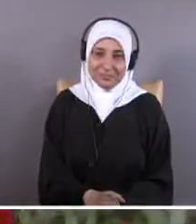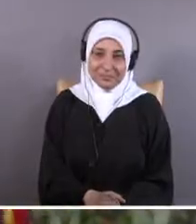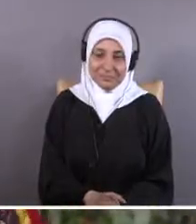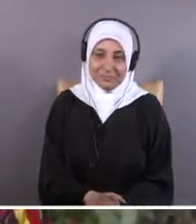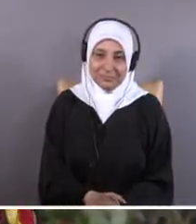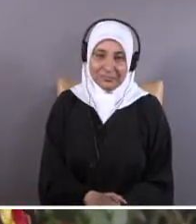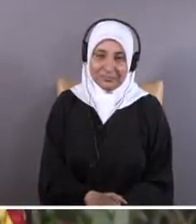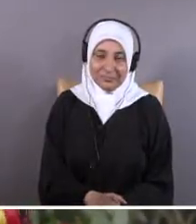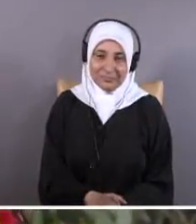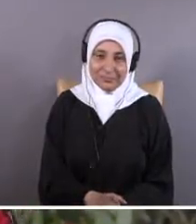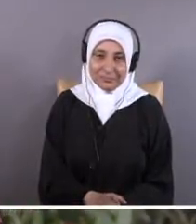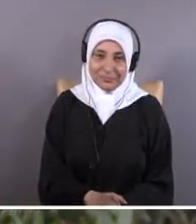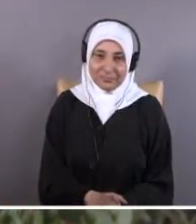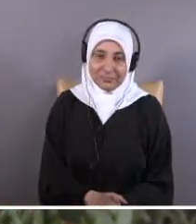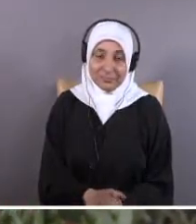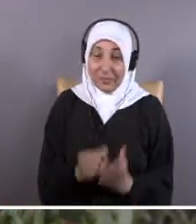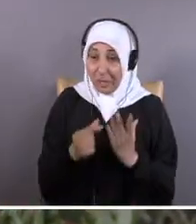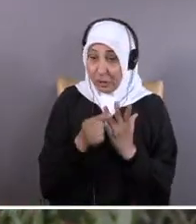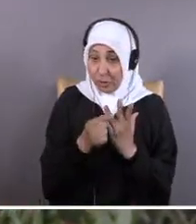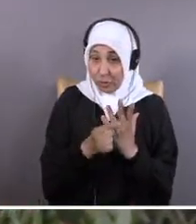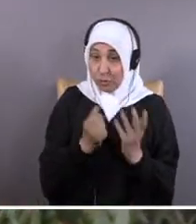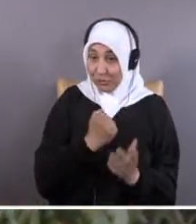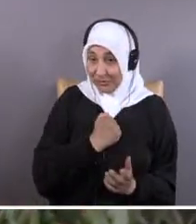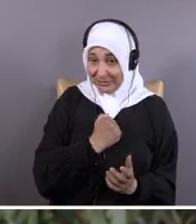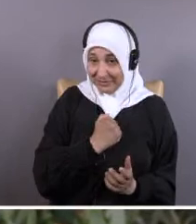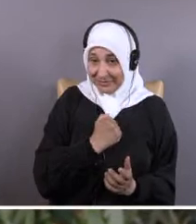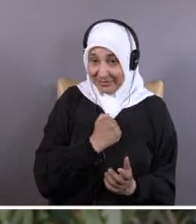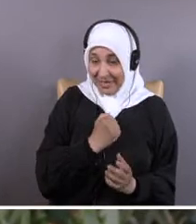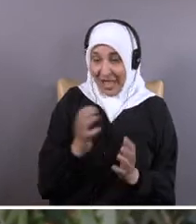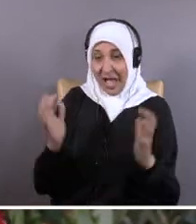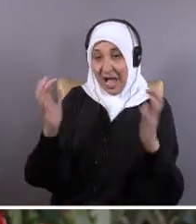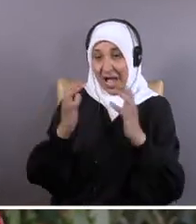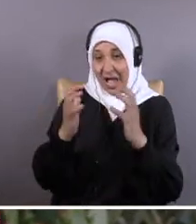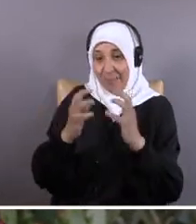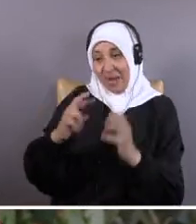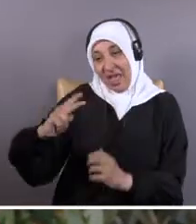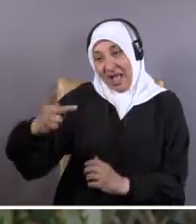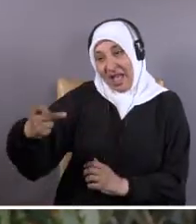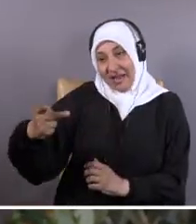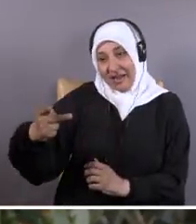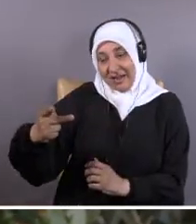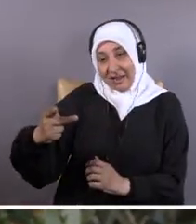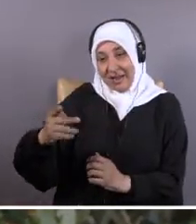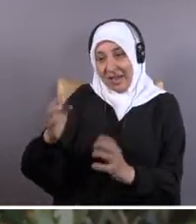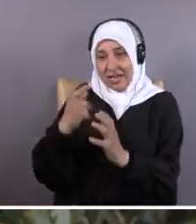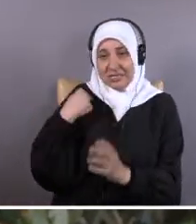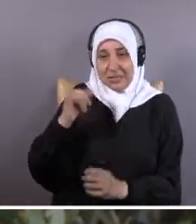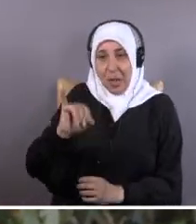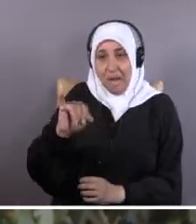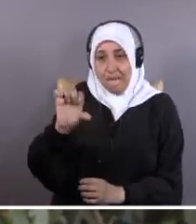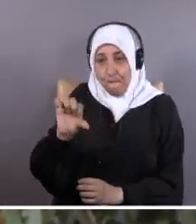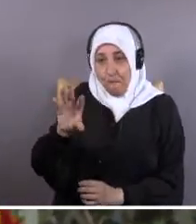she is from a different tribe, the Mohawk tribe.